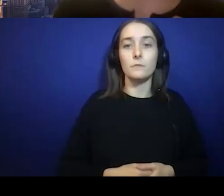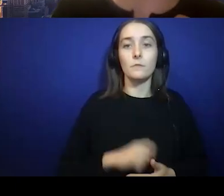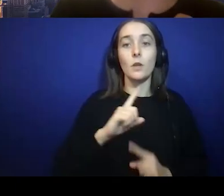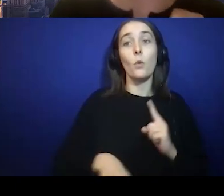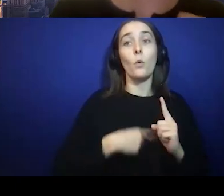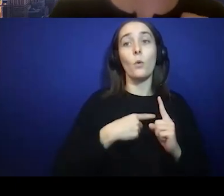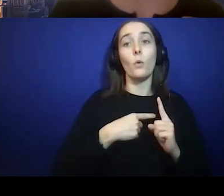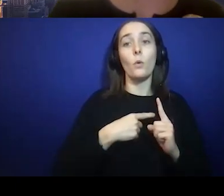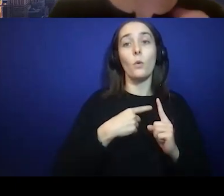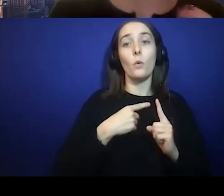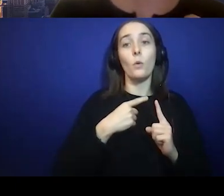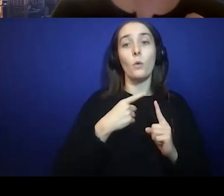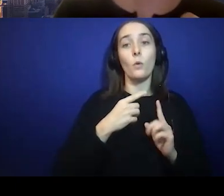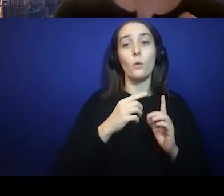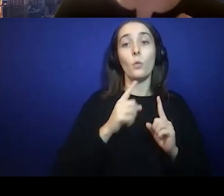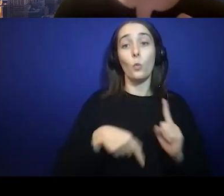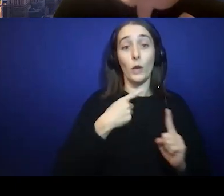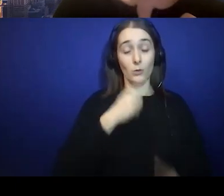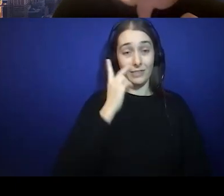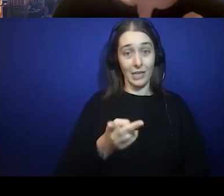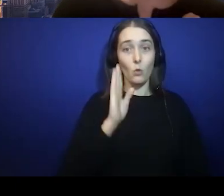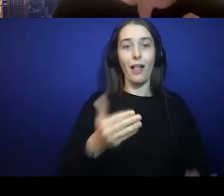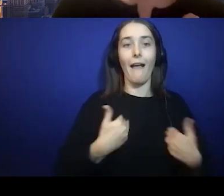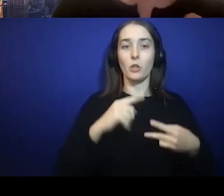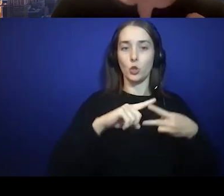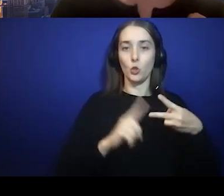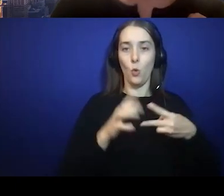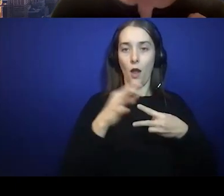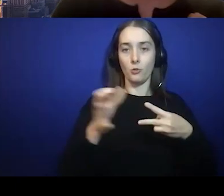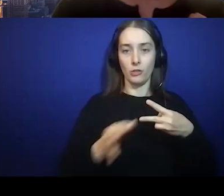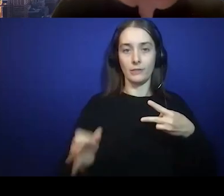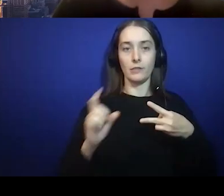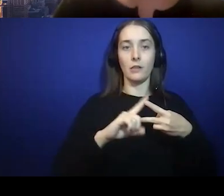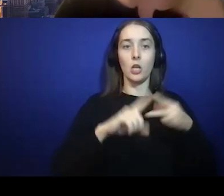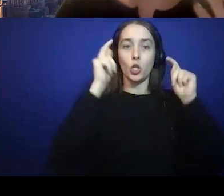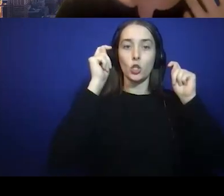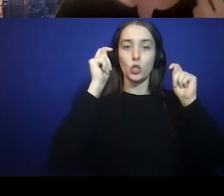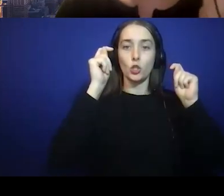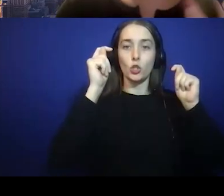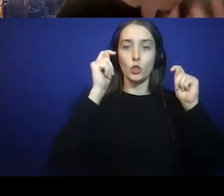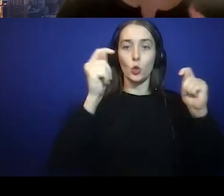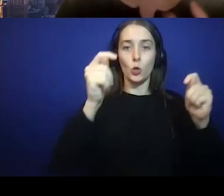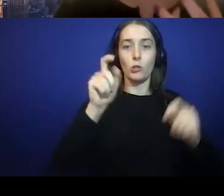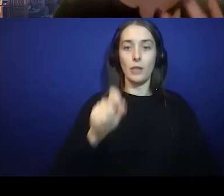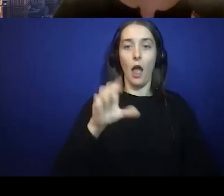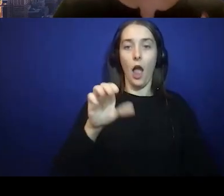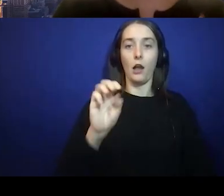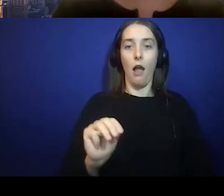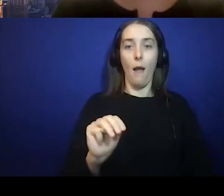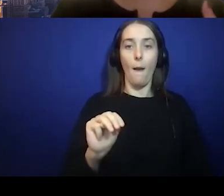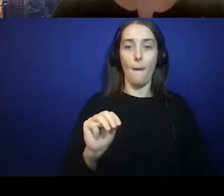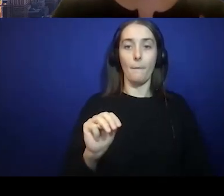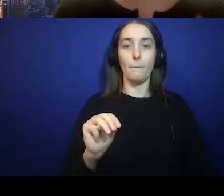when you do see what you'll have two options. You'll see one for tutor.com, which is you can get very